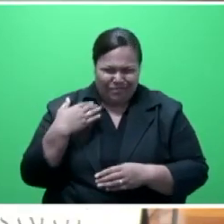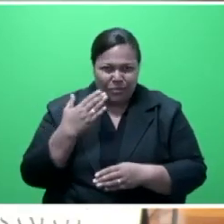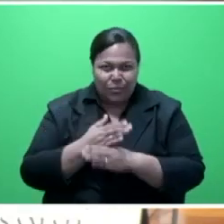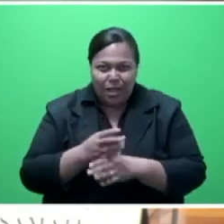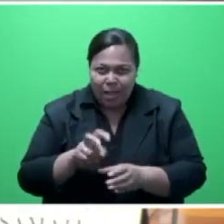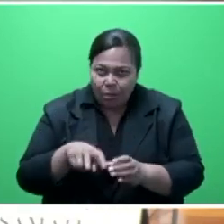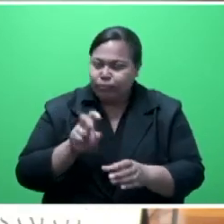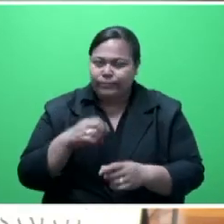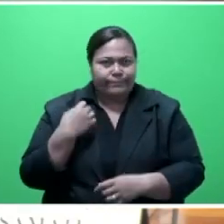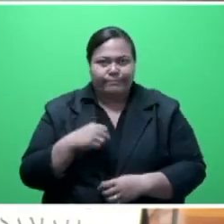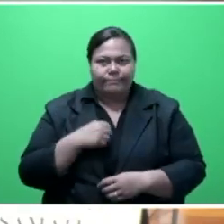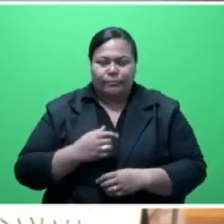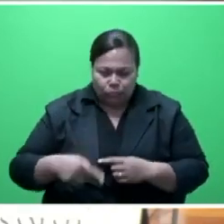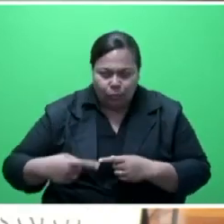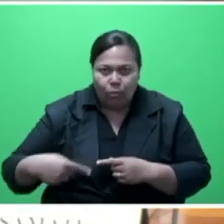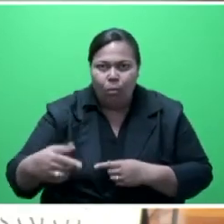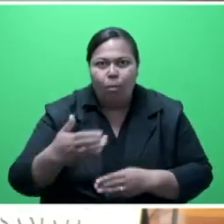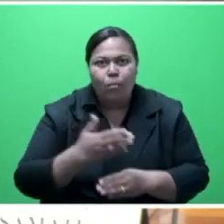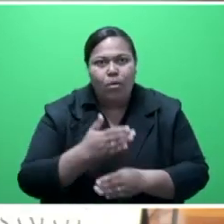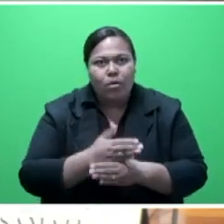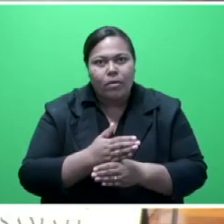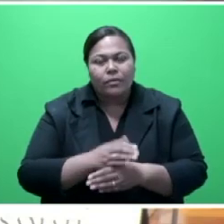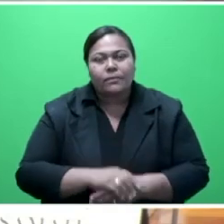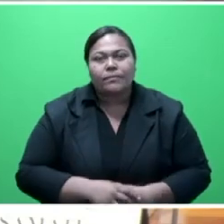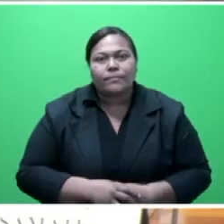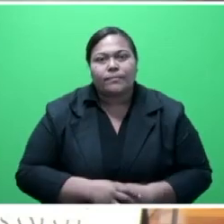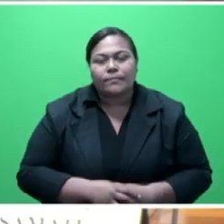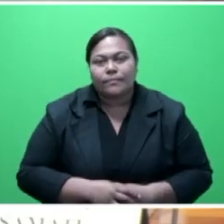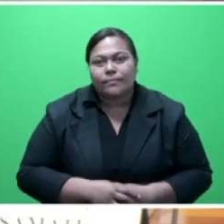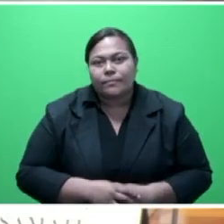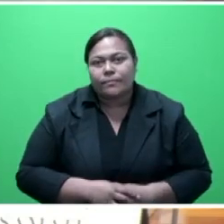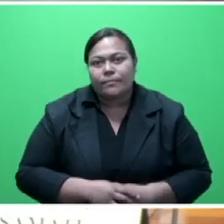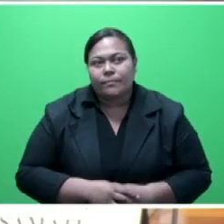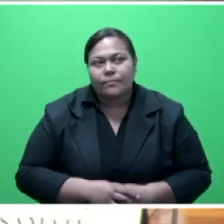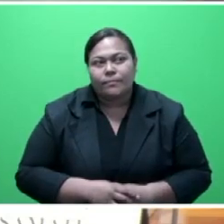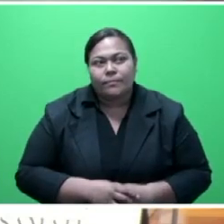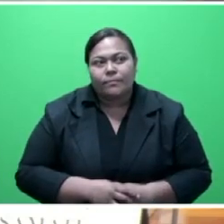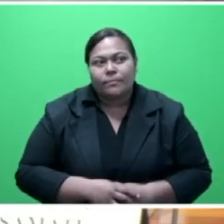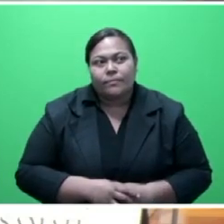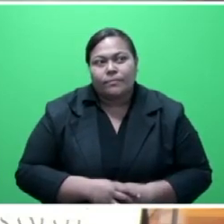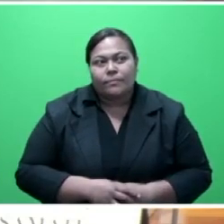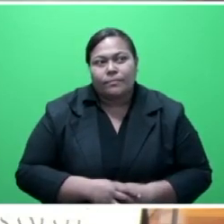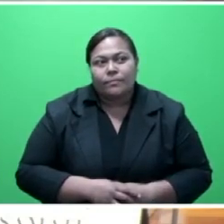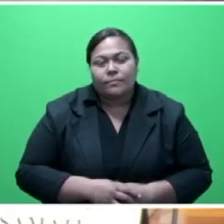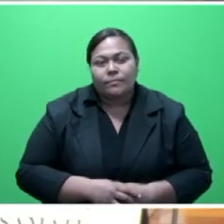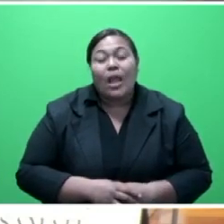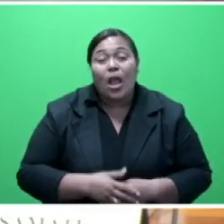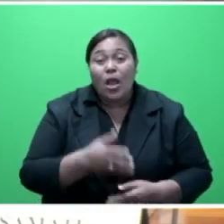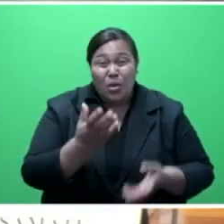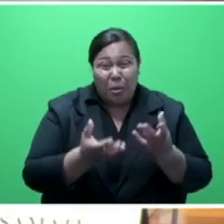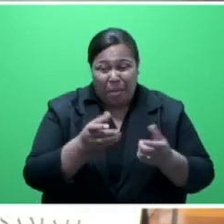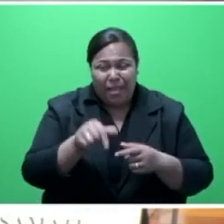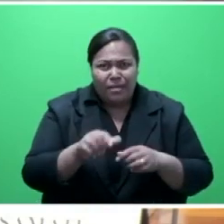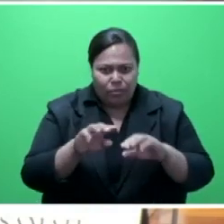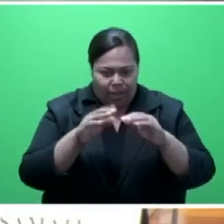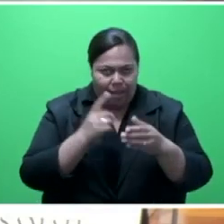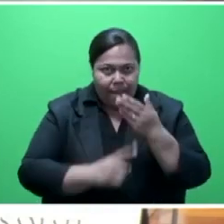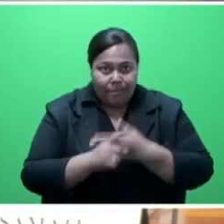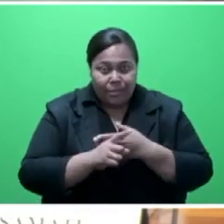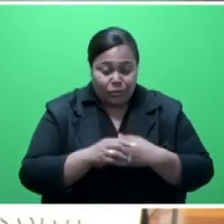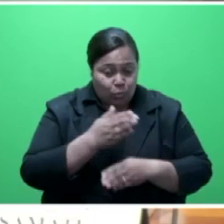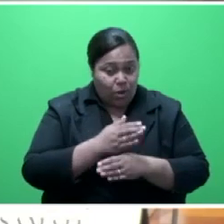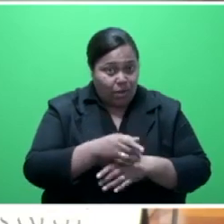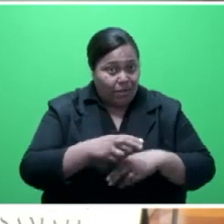which aren't prudently putting resources to work. Compared with what's happening to jobs in Fiji and around the world,